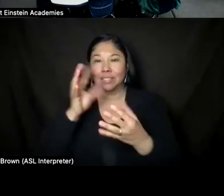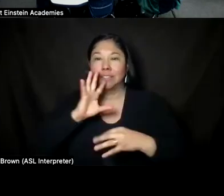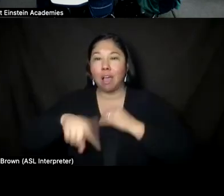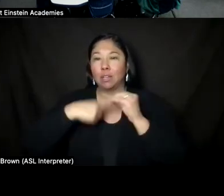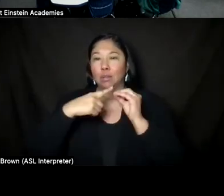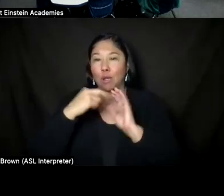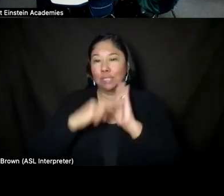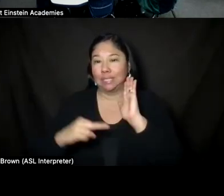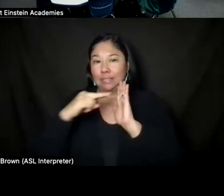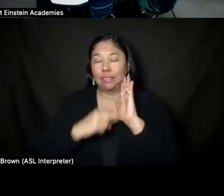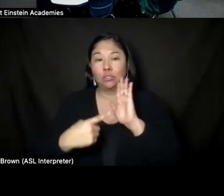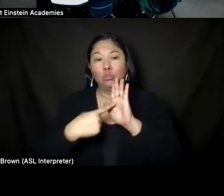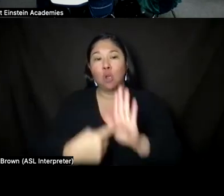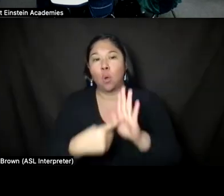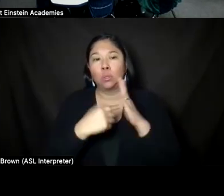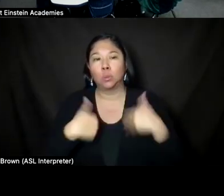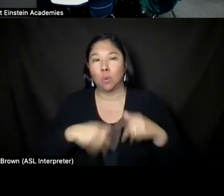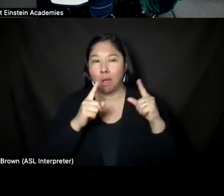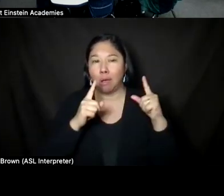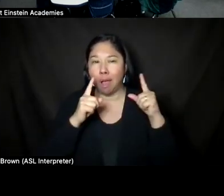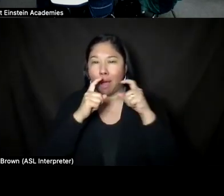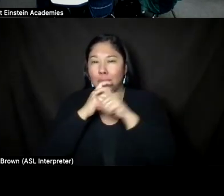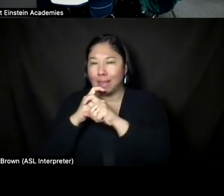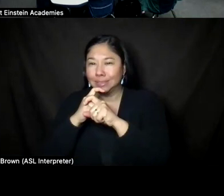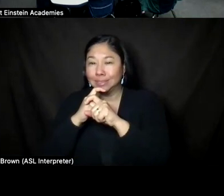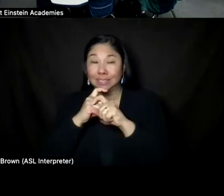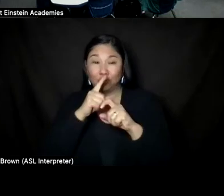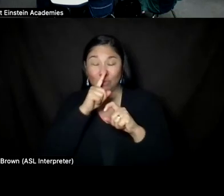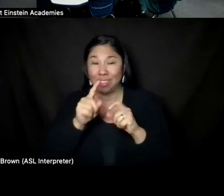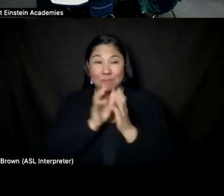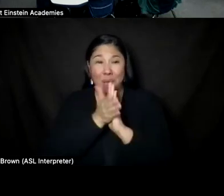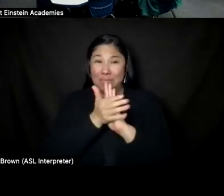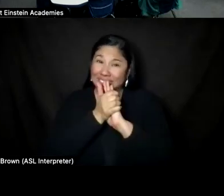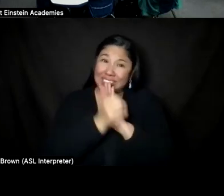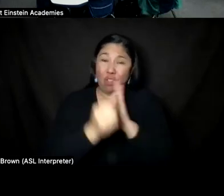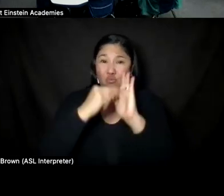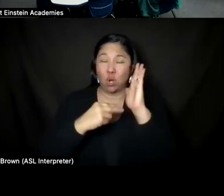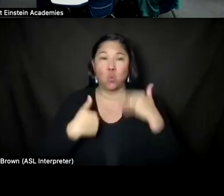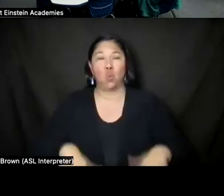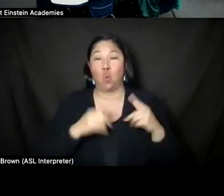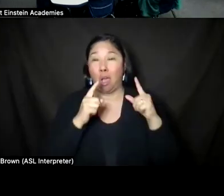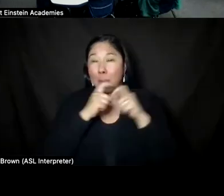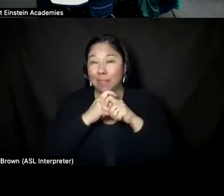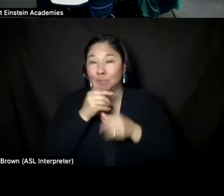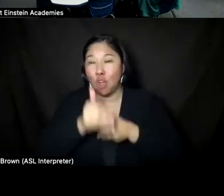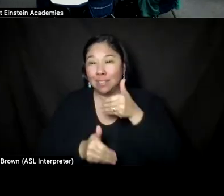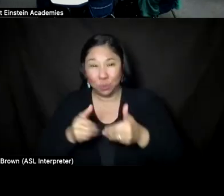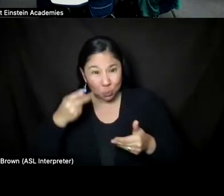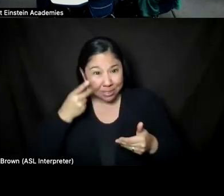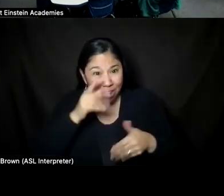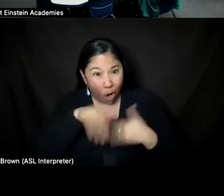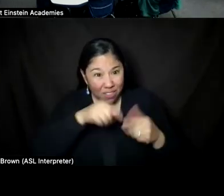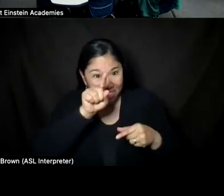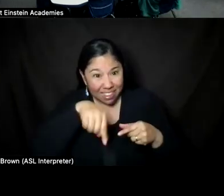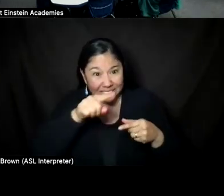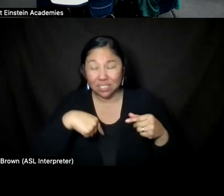is how complex being a skilled reader really is. And so when you kind of see all this, you're like, wow, so much goes